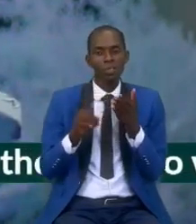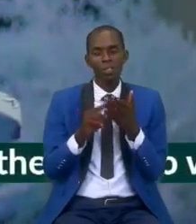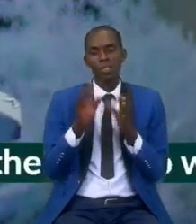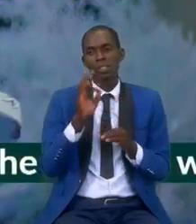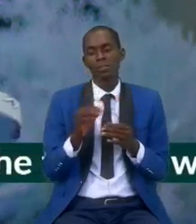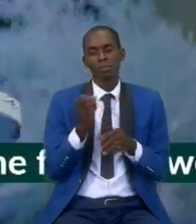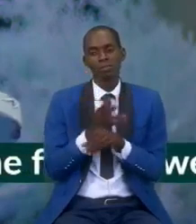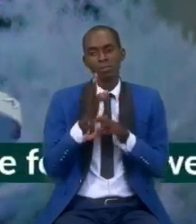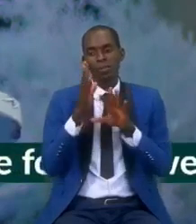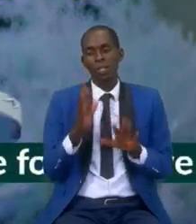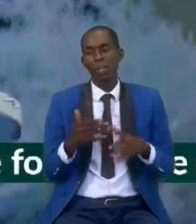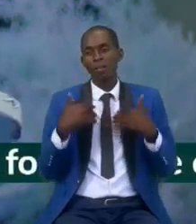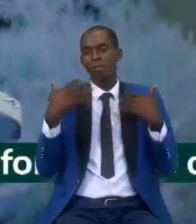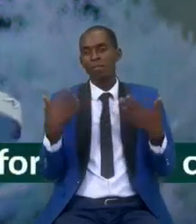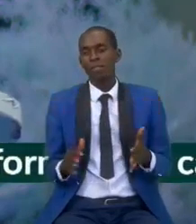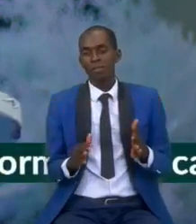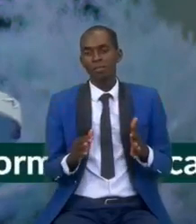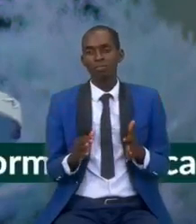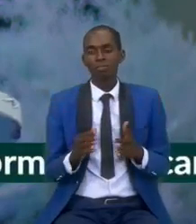Okay, they have all finished.